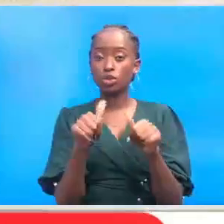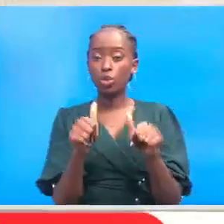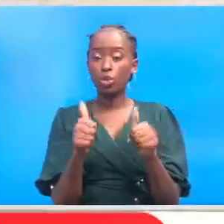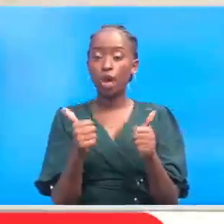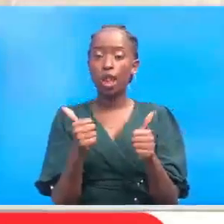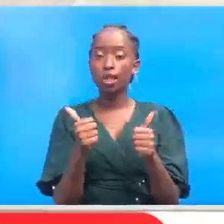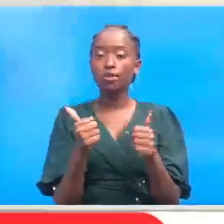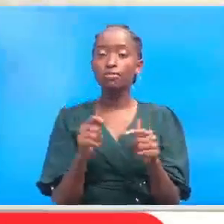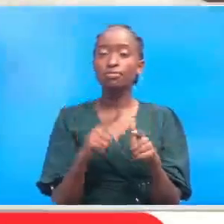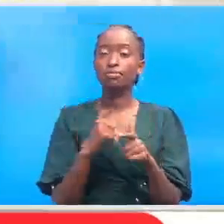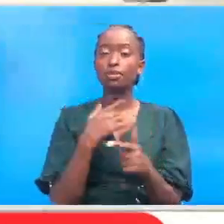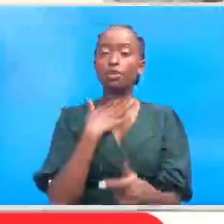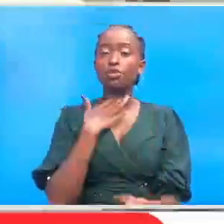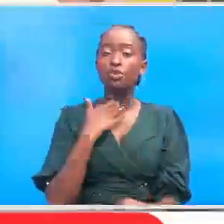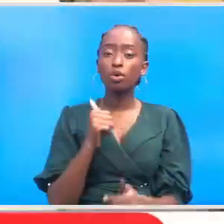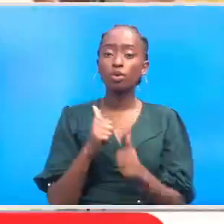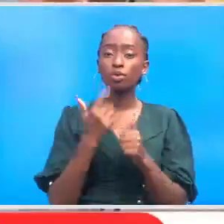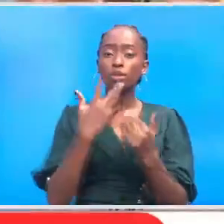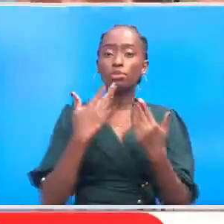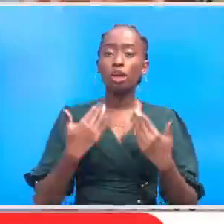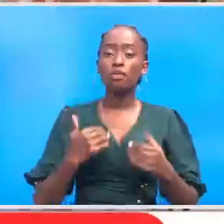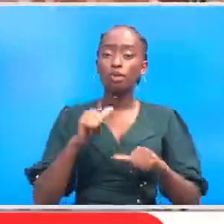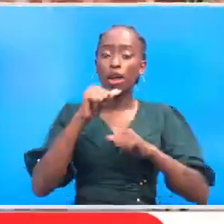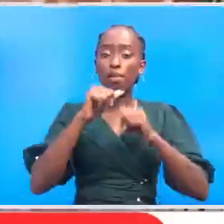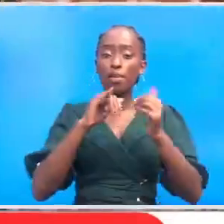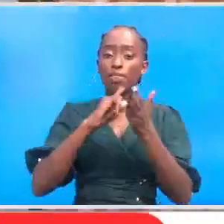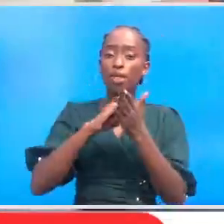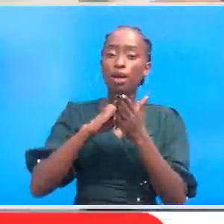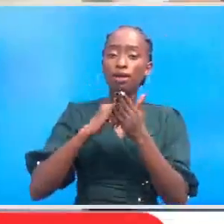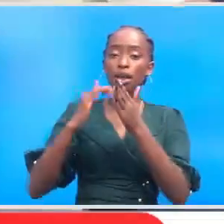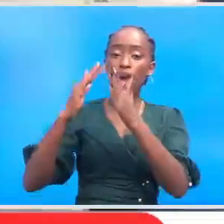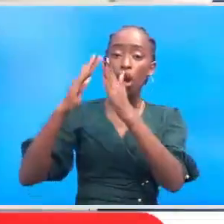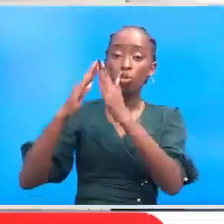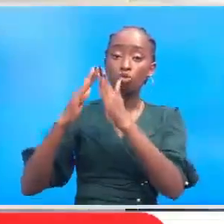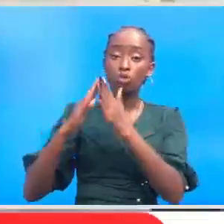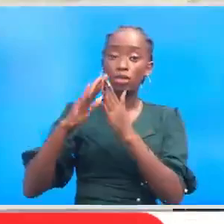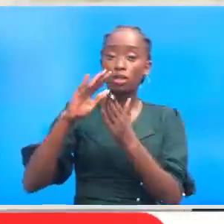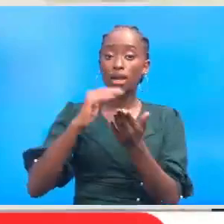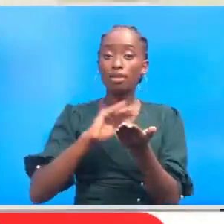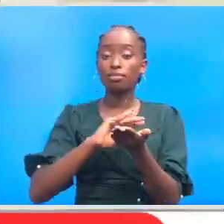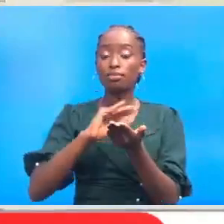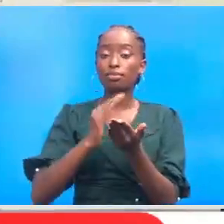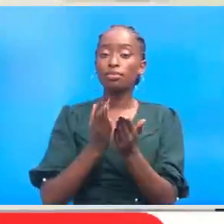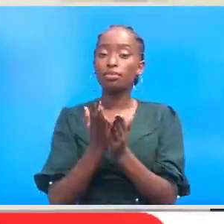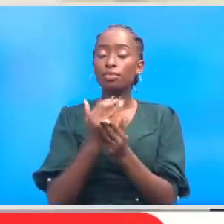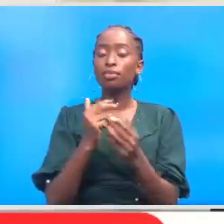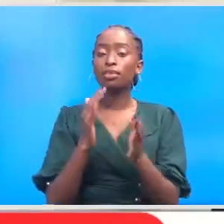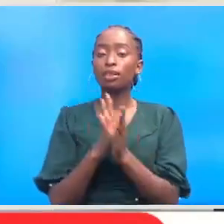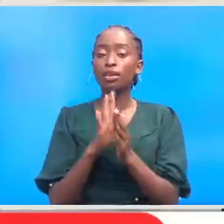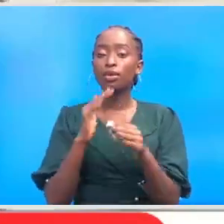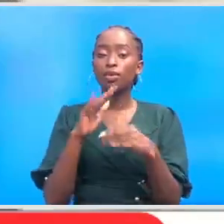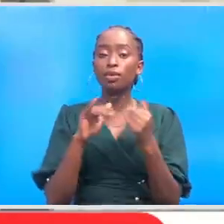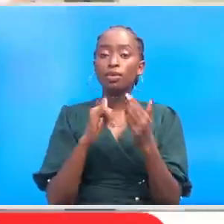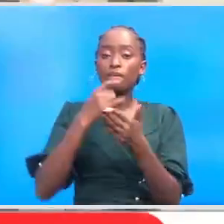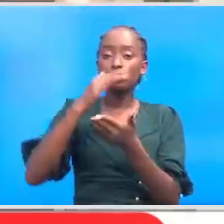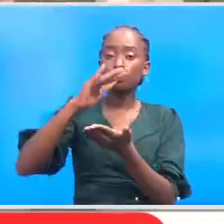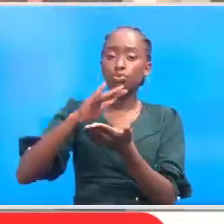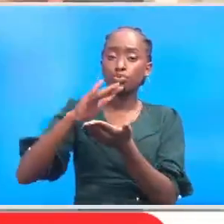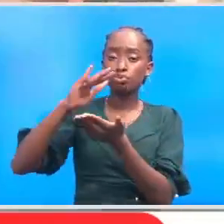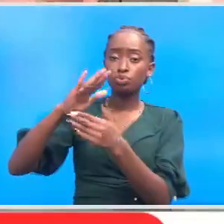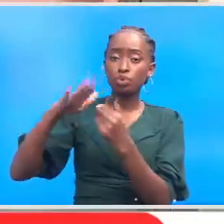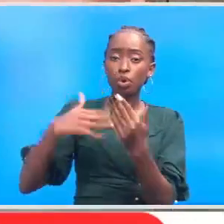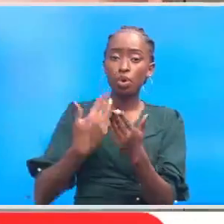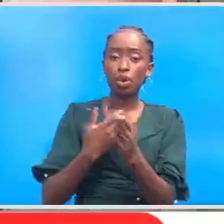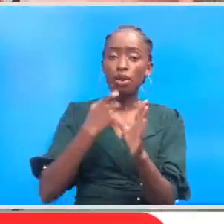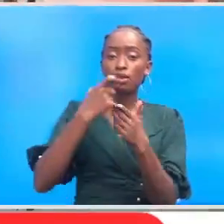demands on the scrapping of the housing levy and reduction of value-added tax on petroleum products as contained